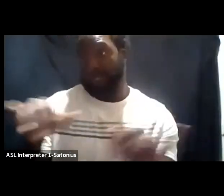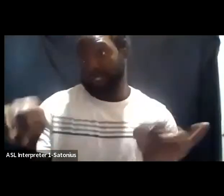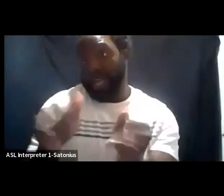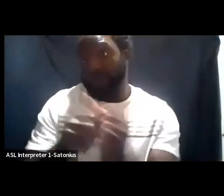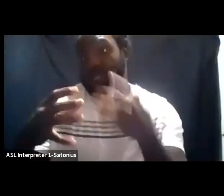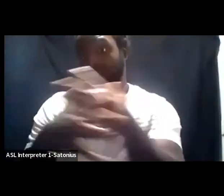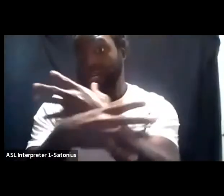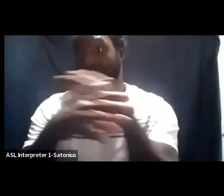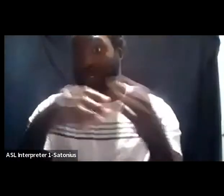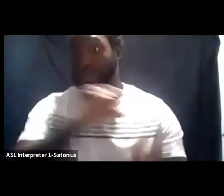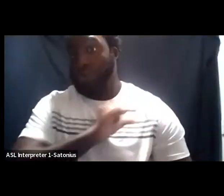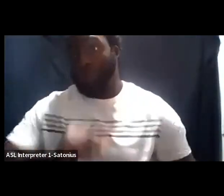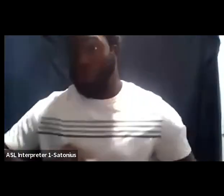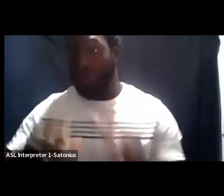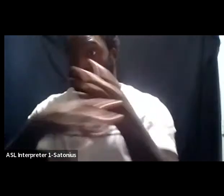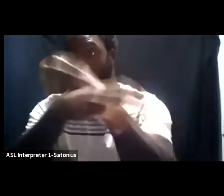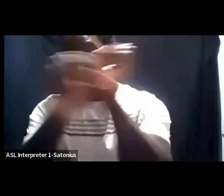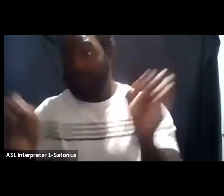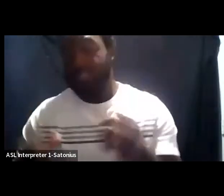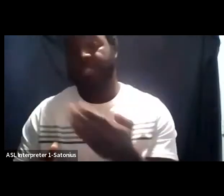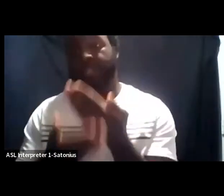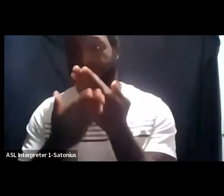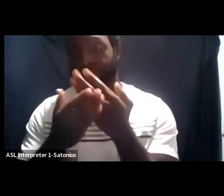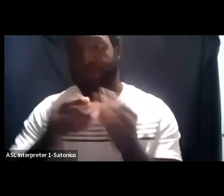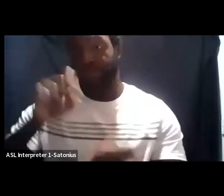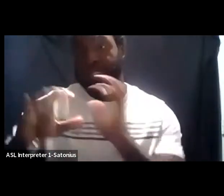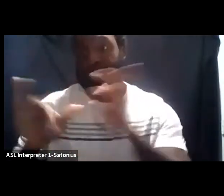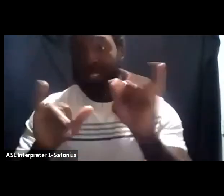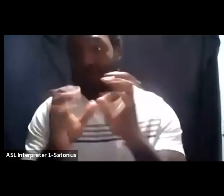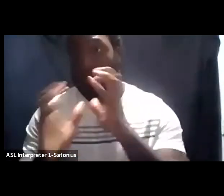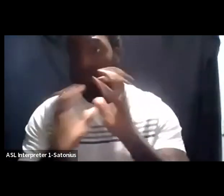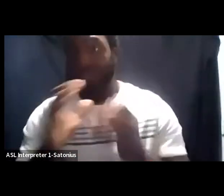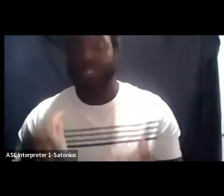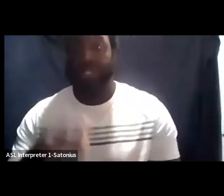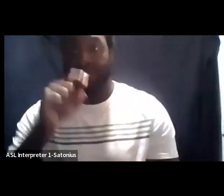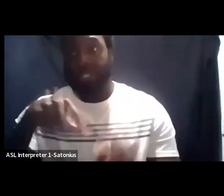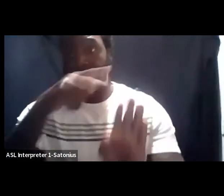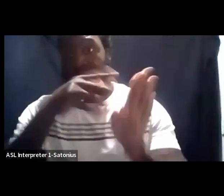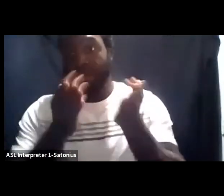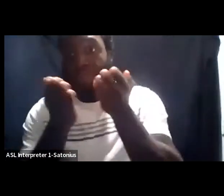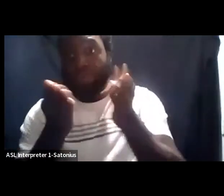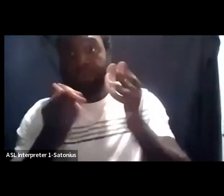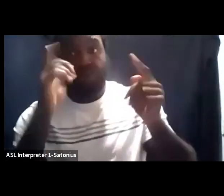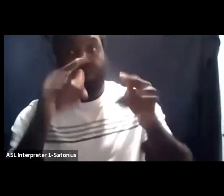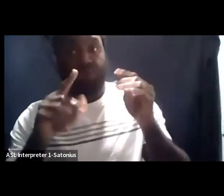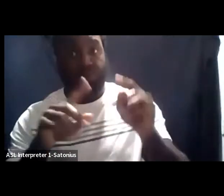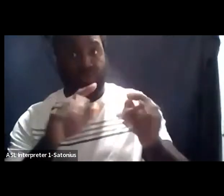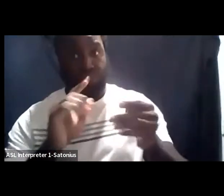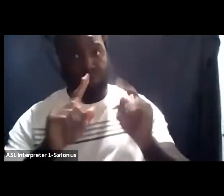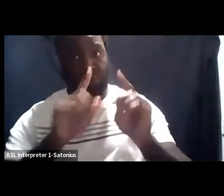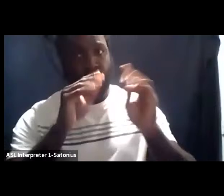said. This is an important conversation, and these proposals are going to go through extensive public